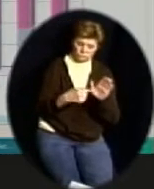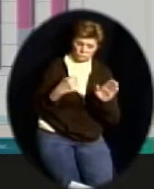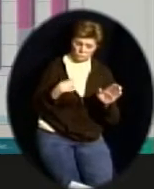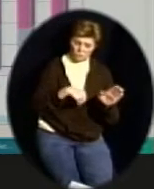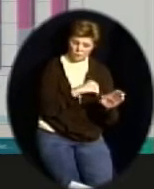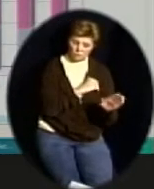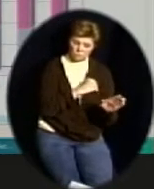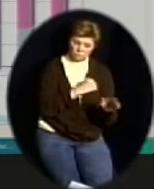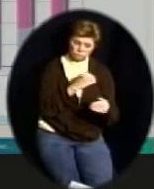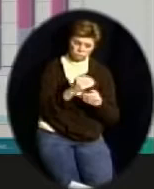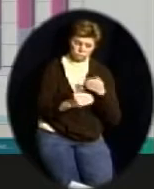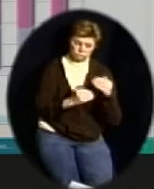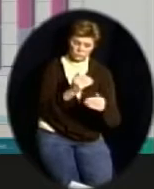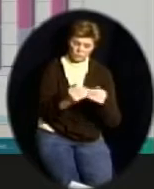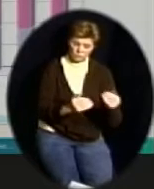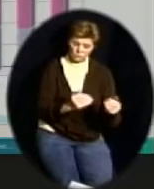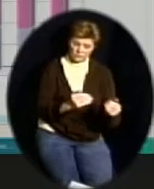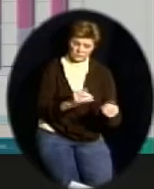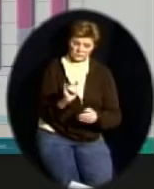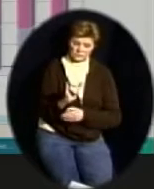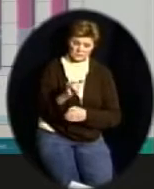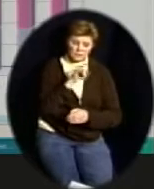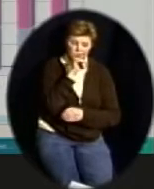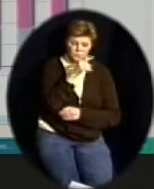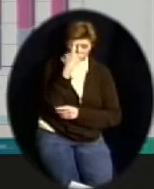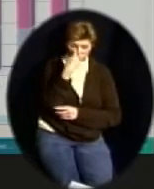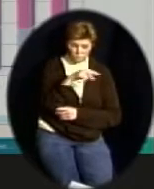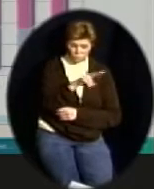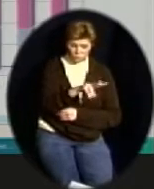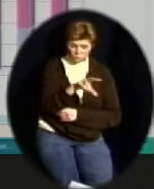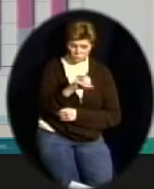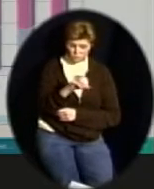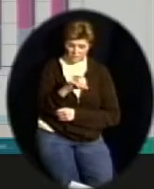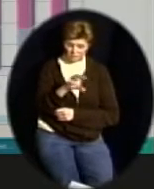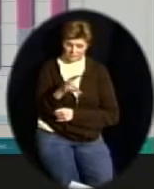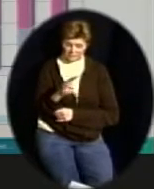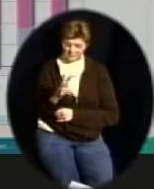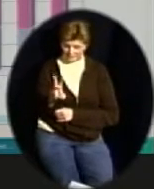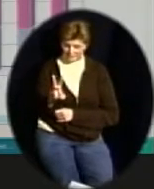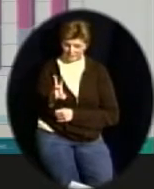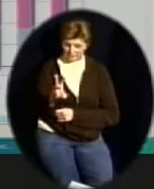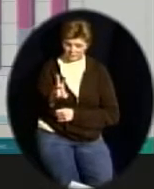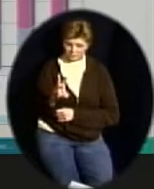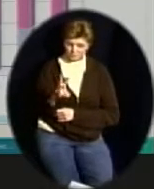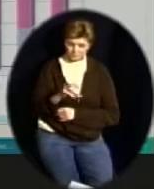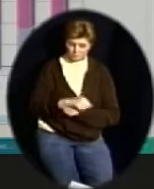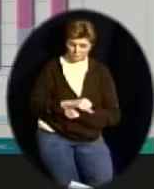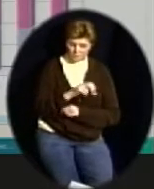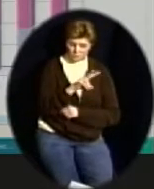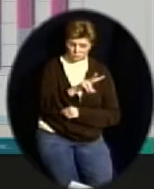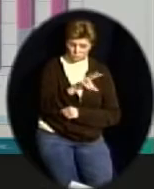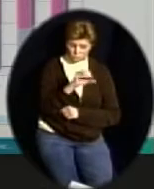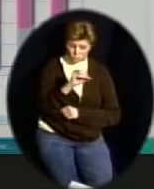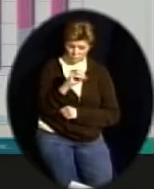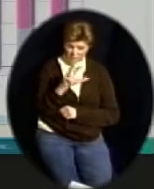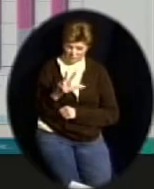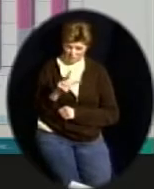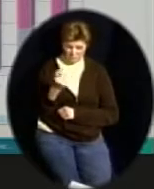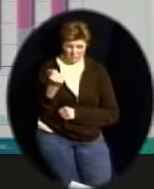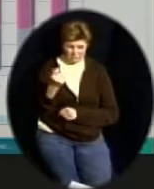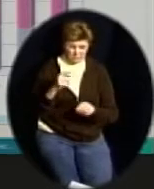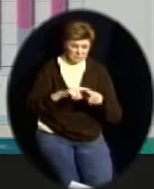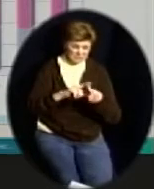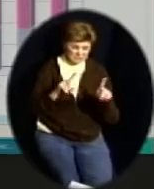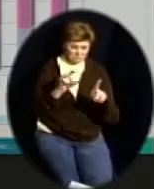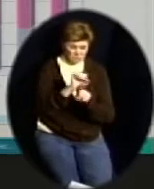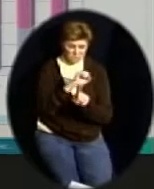bond election in 2000. $73 million in 2003 was a little different scenario. That represents